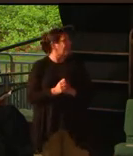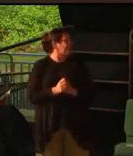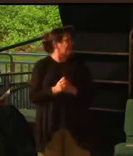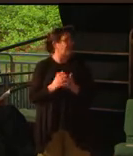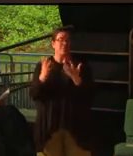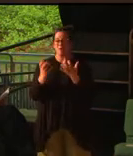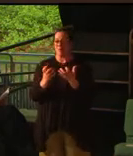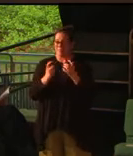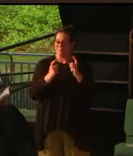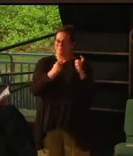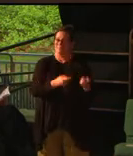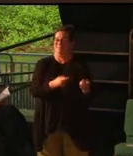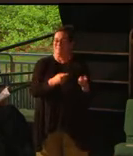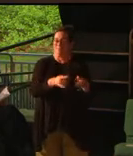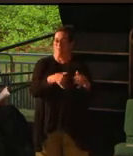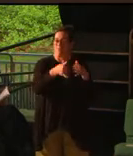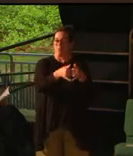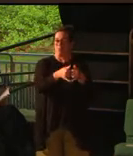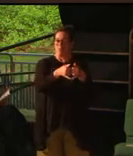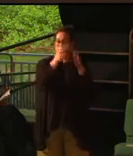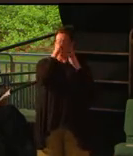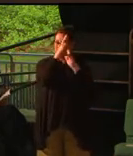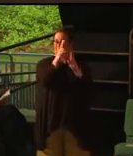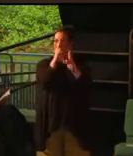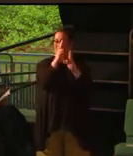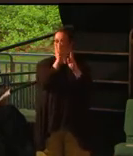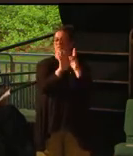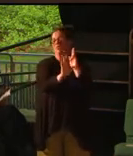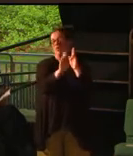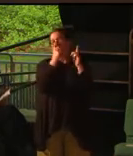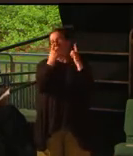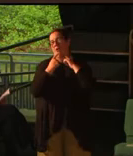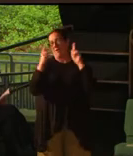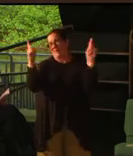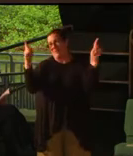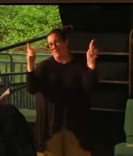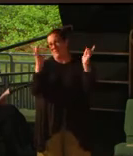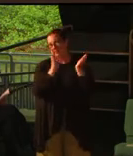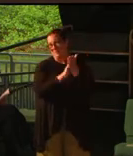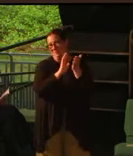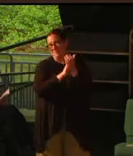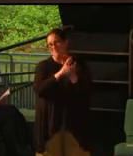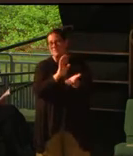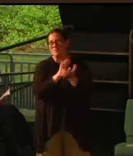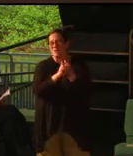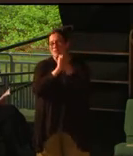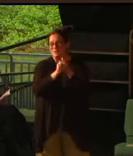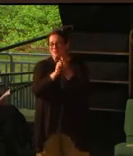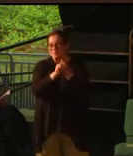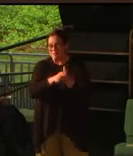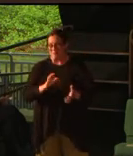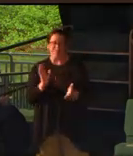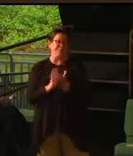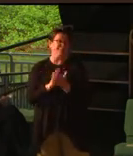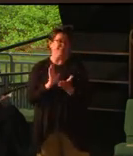this award in honor of all of your accomplishments. Thank you so much. Congratulations, Stan.